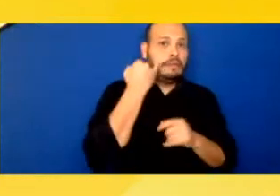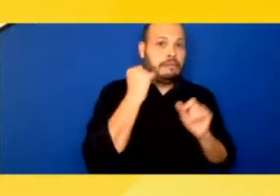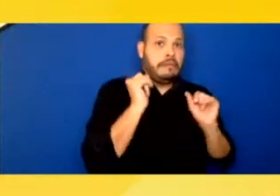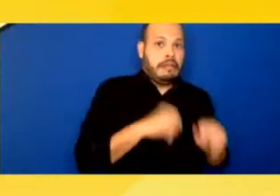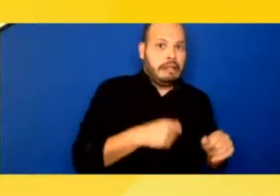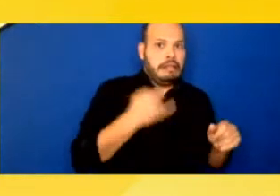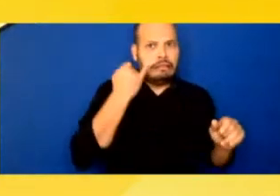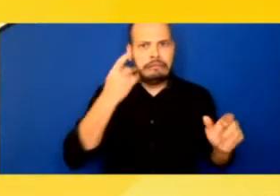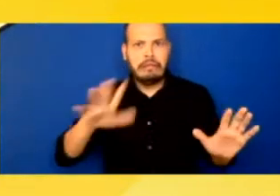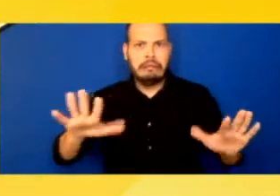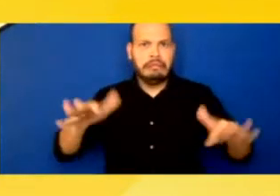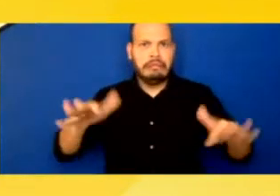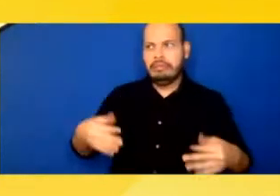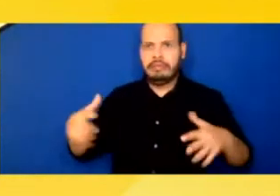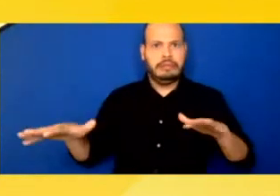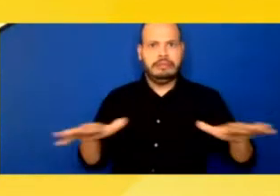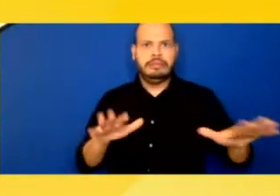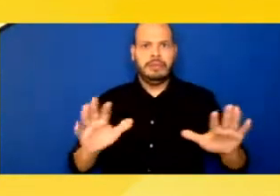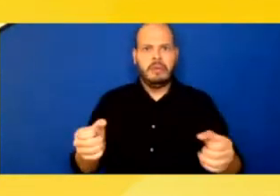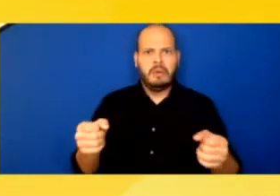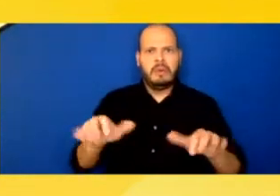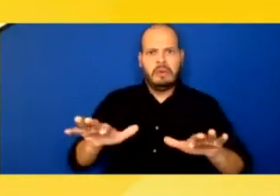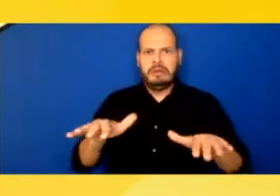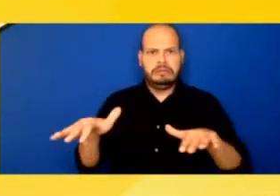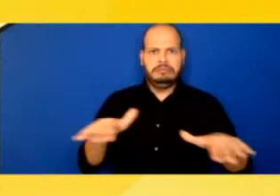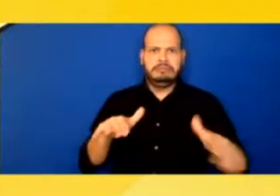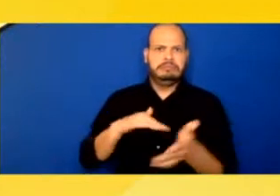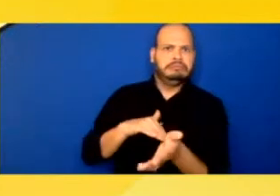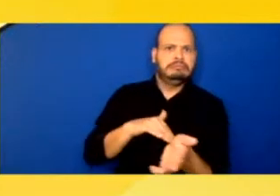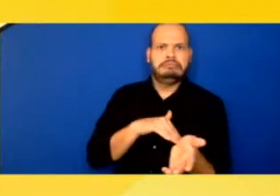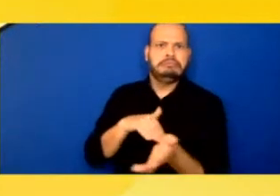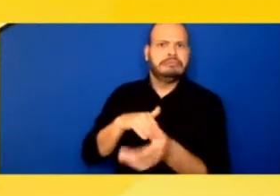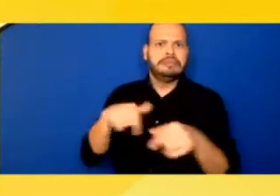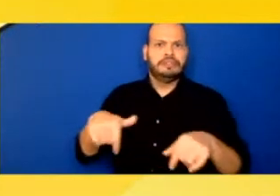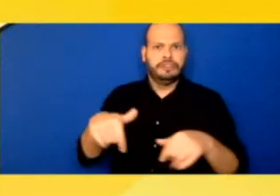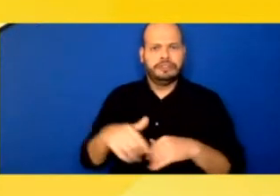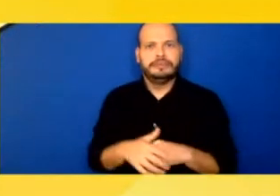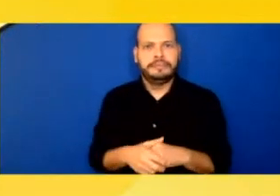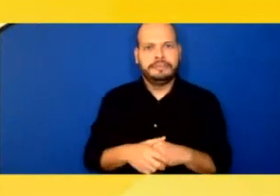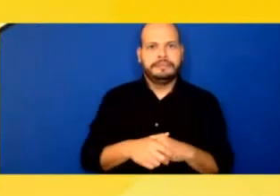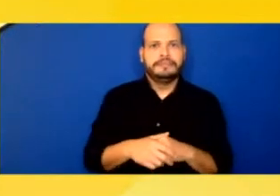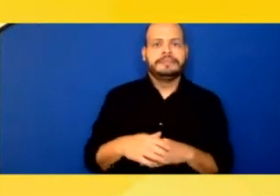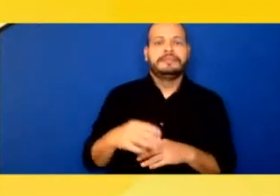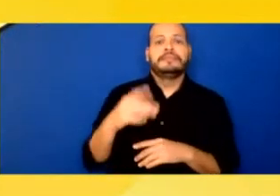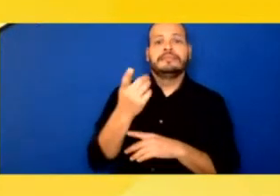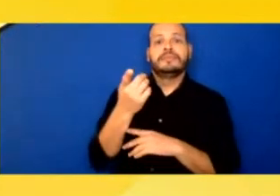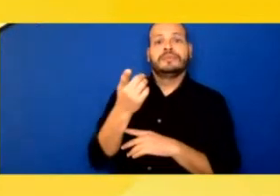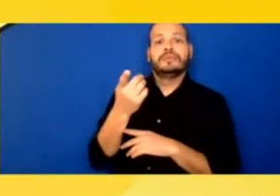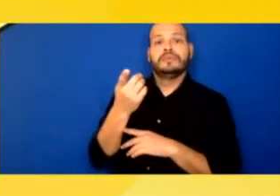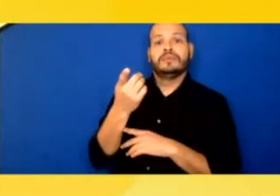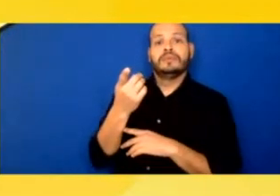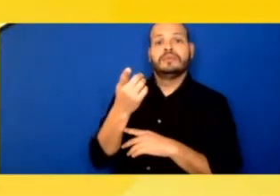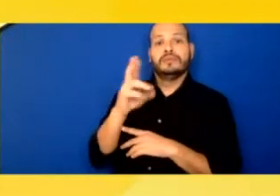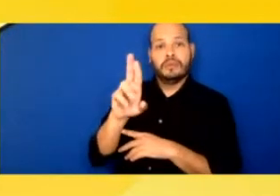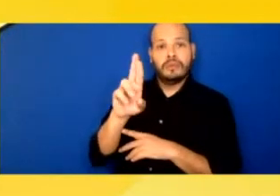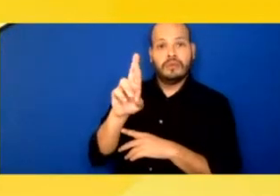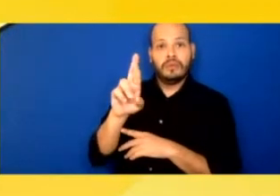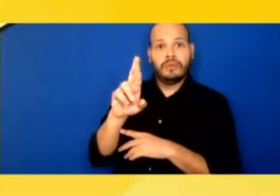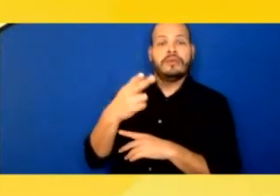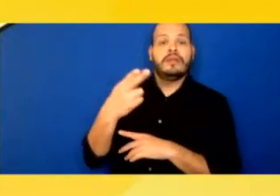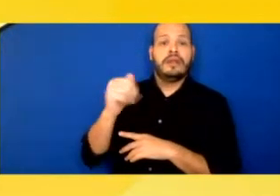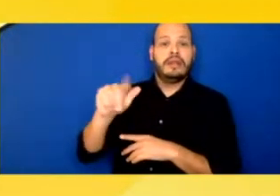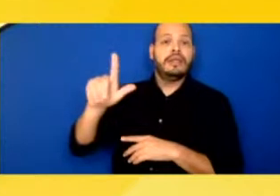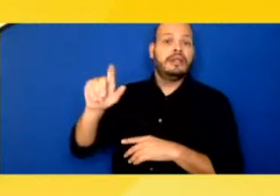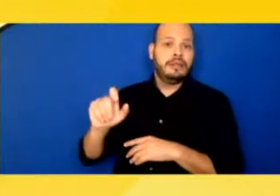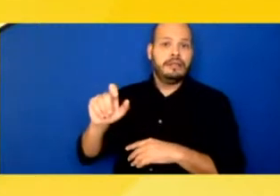So Dr. Hale, welcome. Thank you, Dr. Jackson and all. Please pray with me. Gracious and